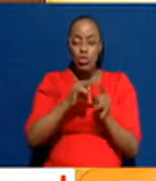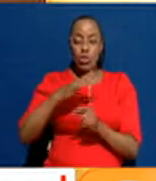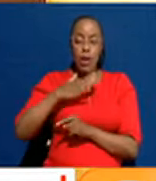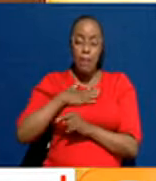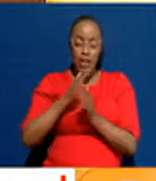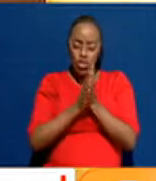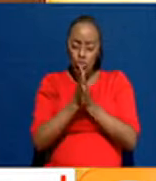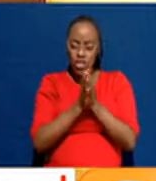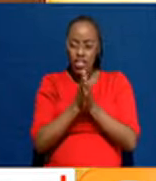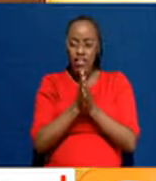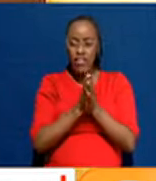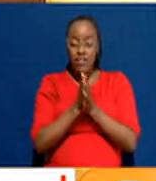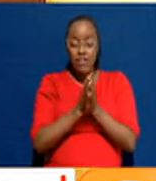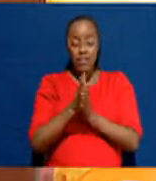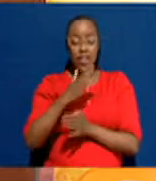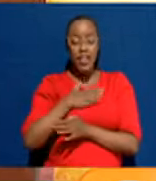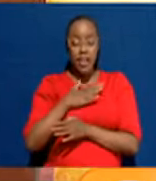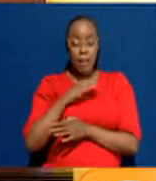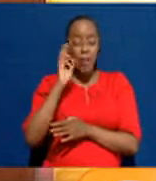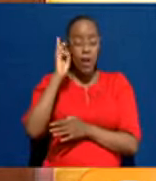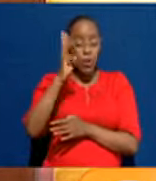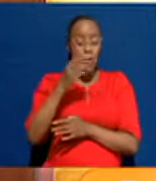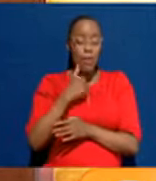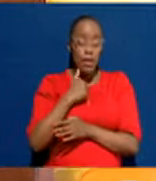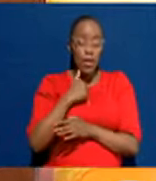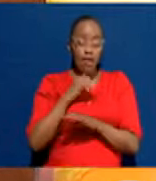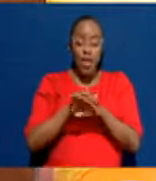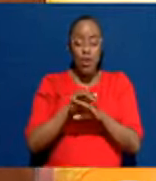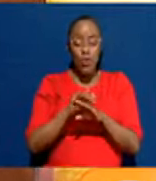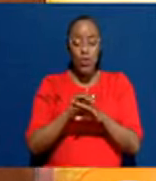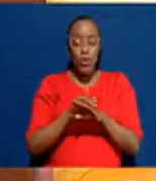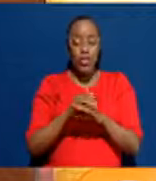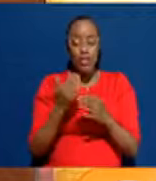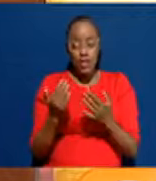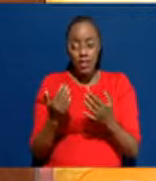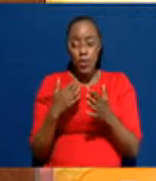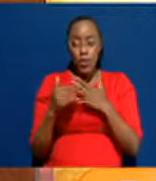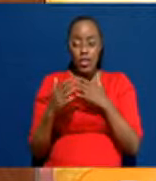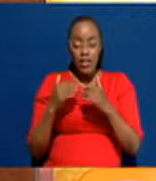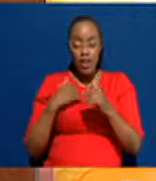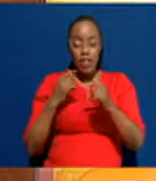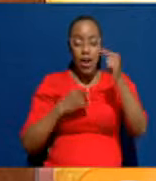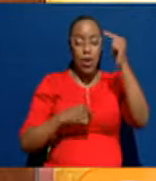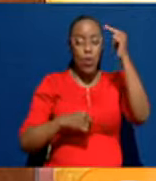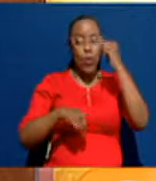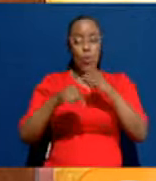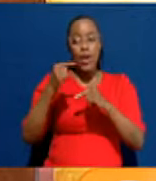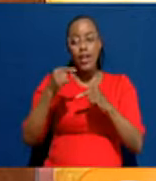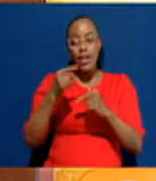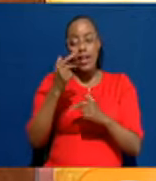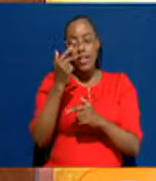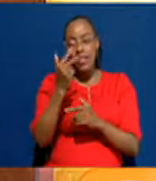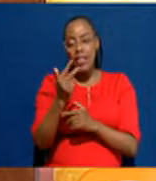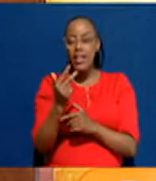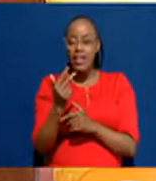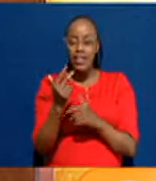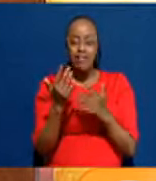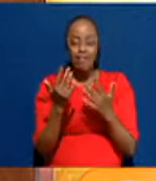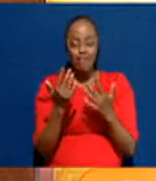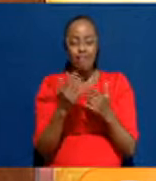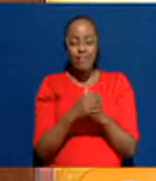I think it will be a legacy that I have left behind. Winning 3 gold medals in Olympics will